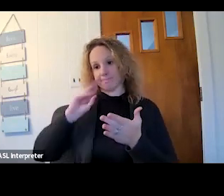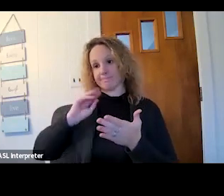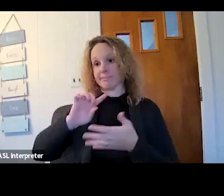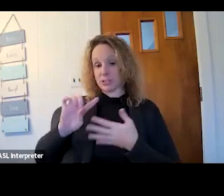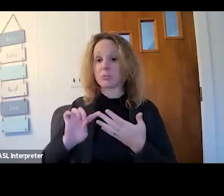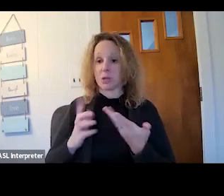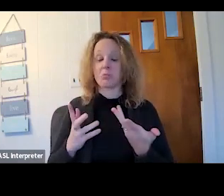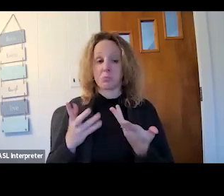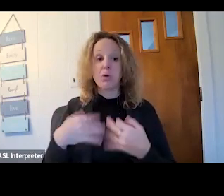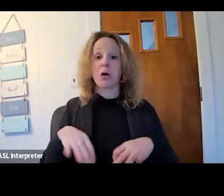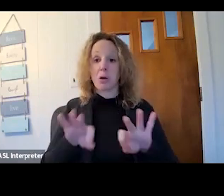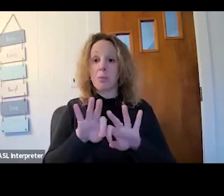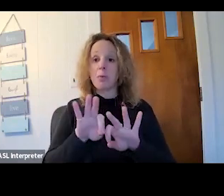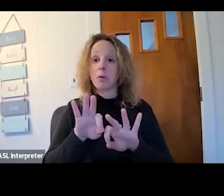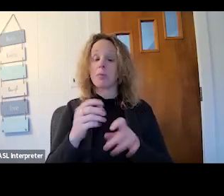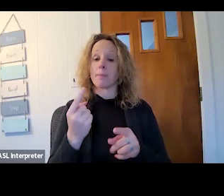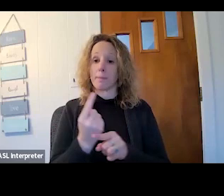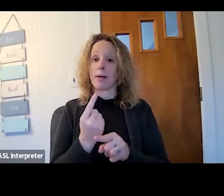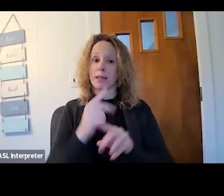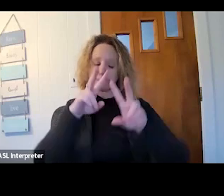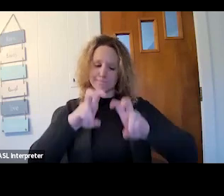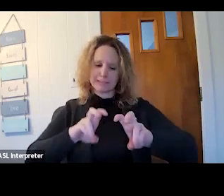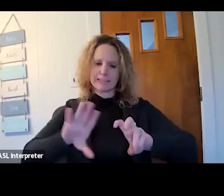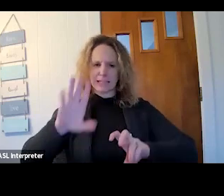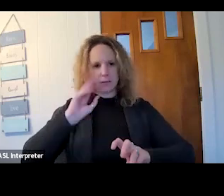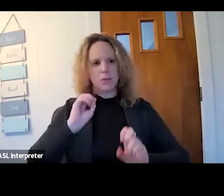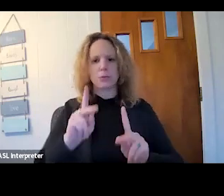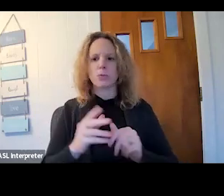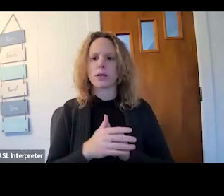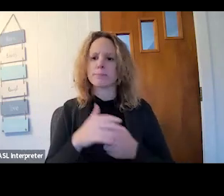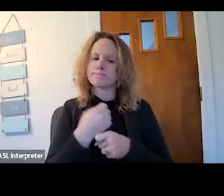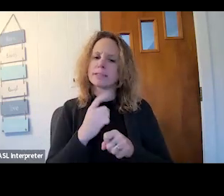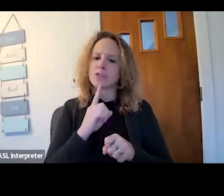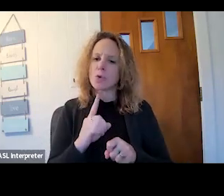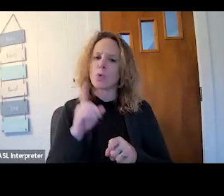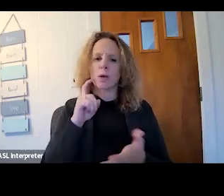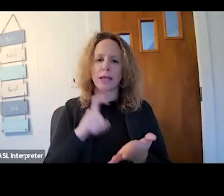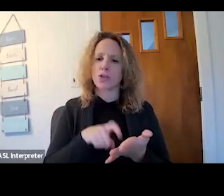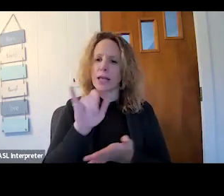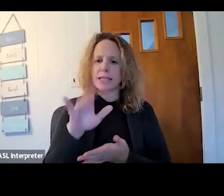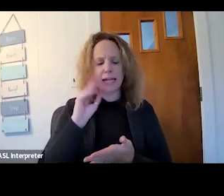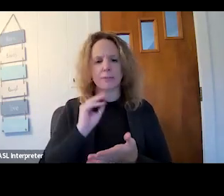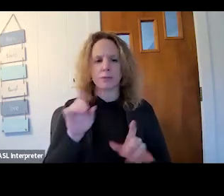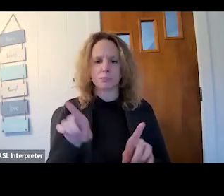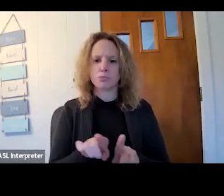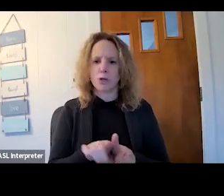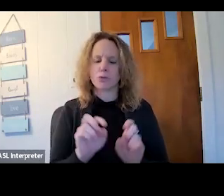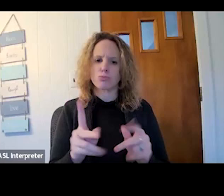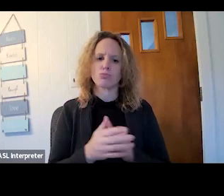experiences, and it's important to properly assess their experiences to be able to address them. So we